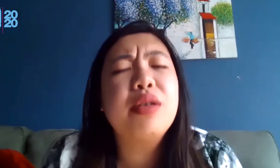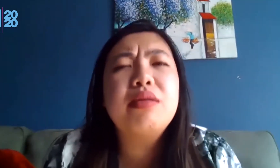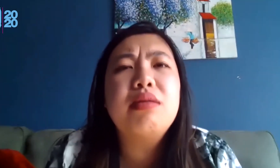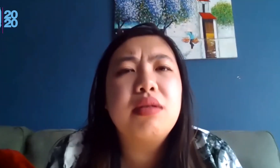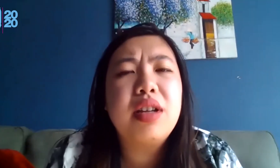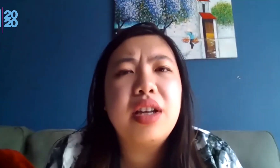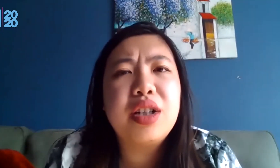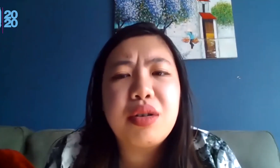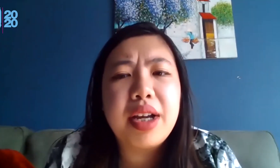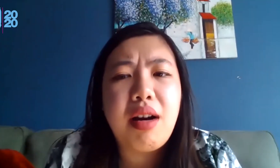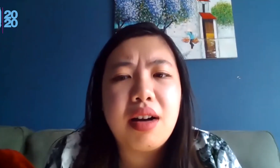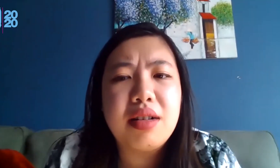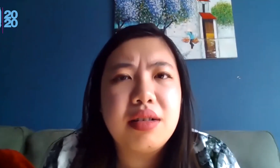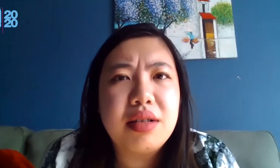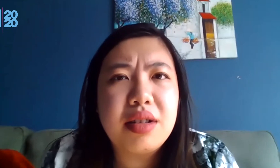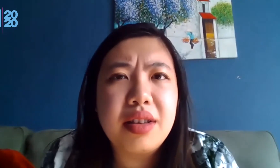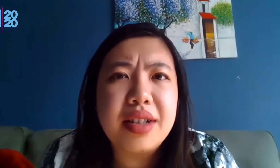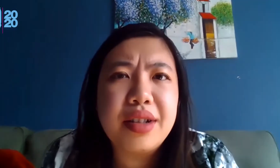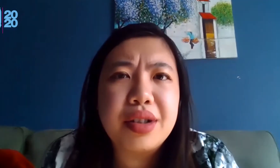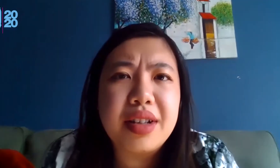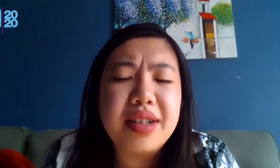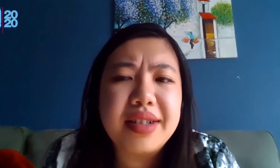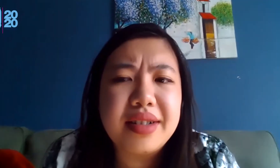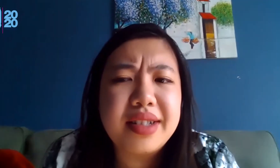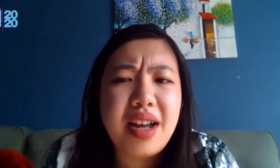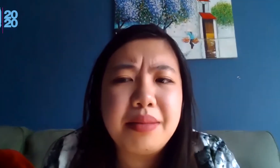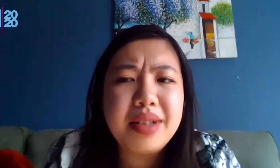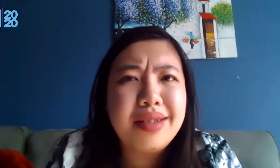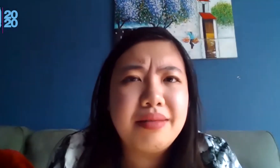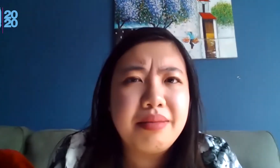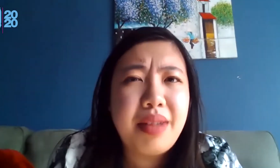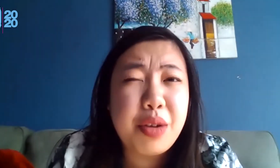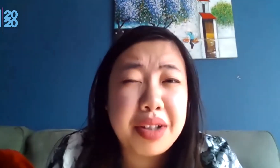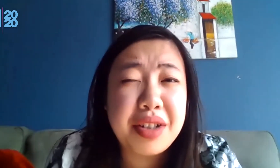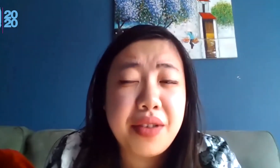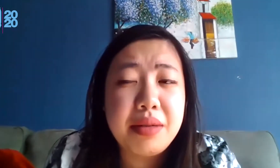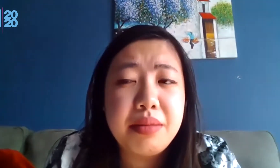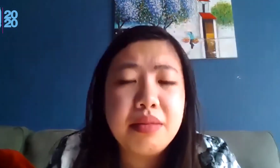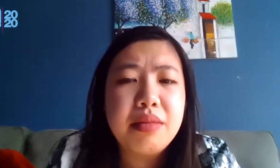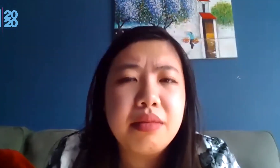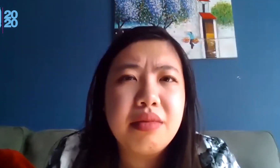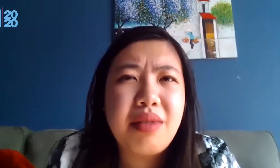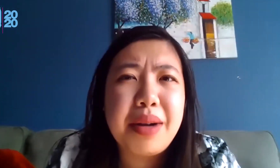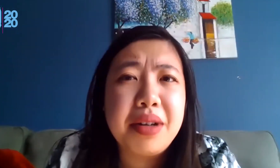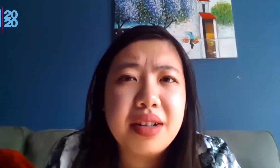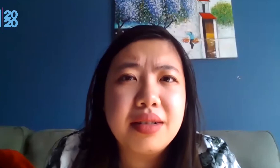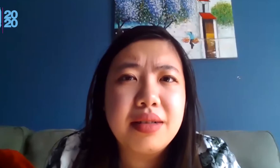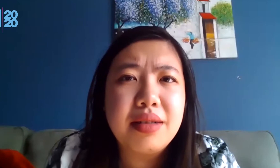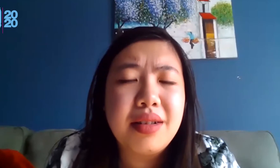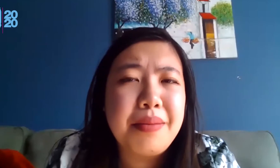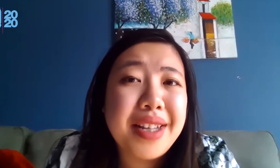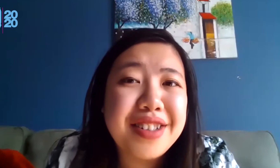Have you enjoyed art during these socially distanced times? Have you watched a film, read a